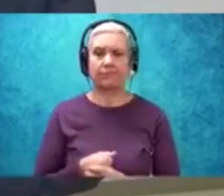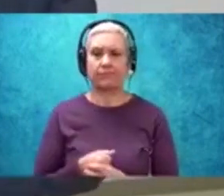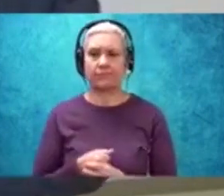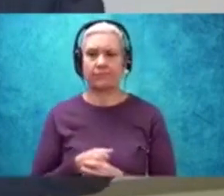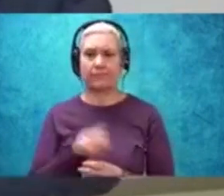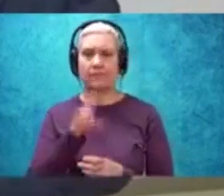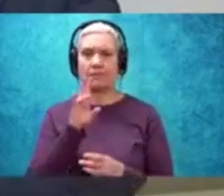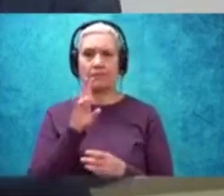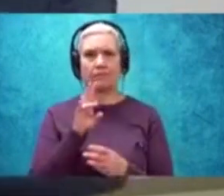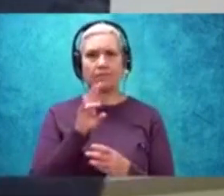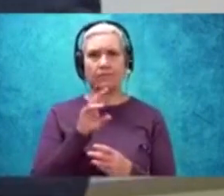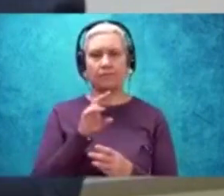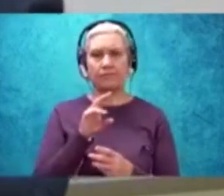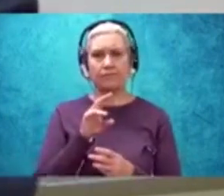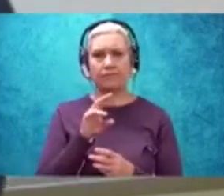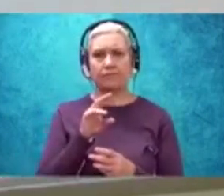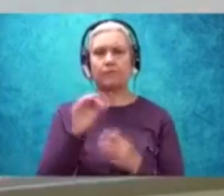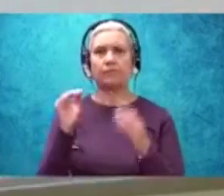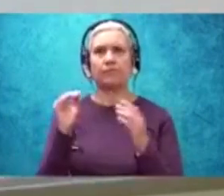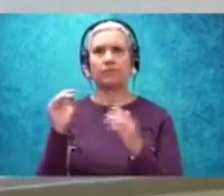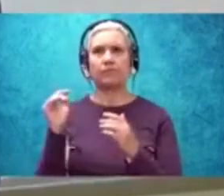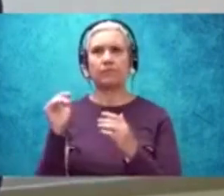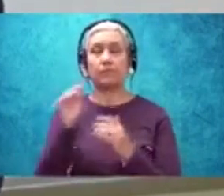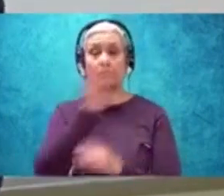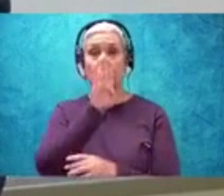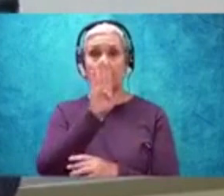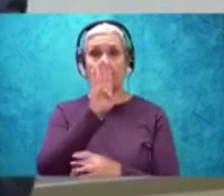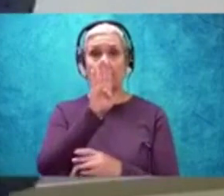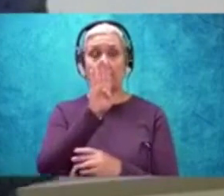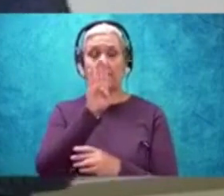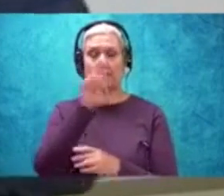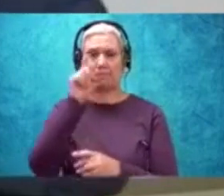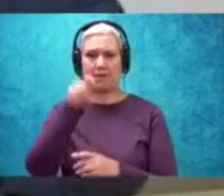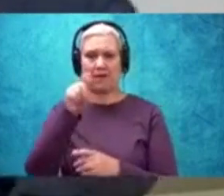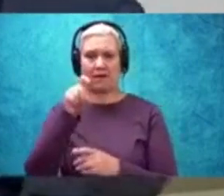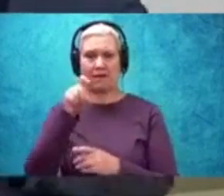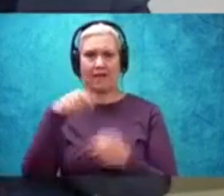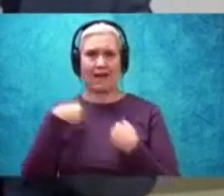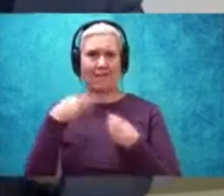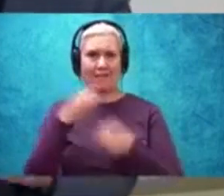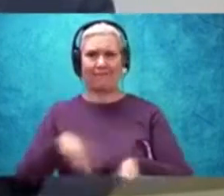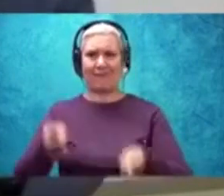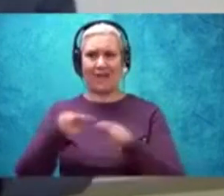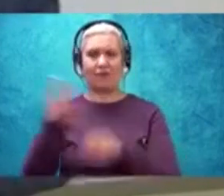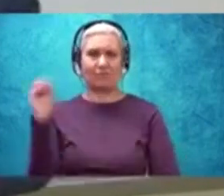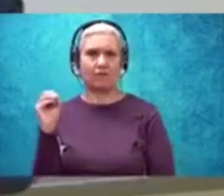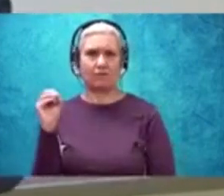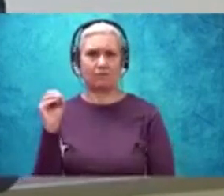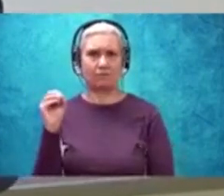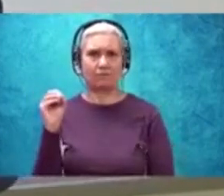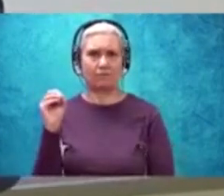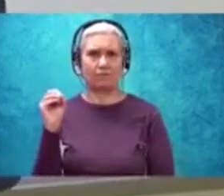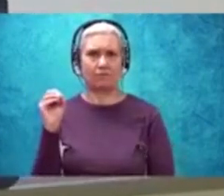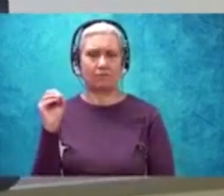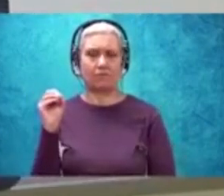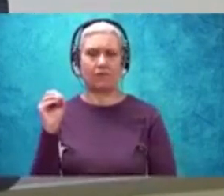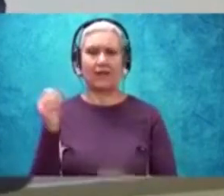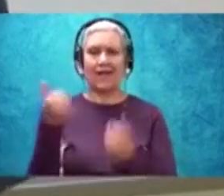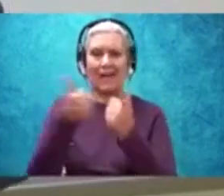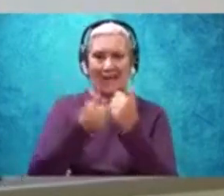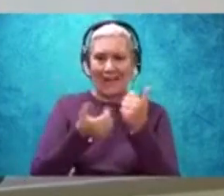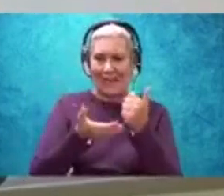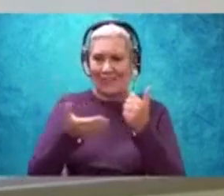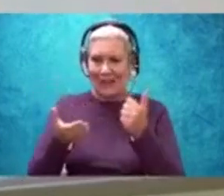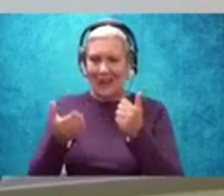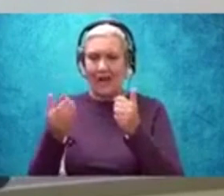going to be equal to 0? And here, b must take on the value of 0. So any quantity times 0, that